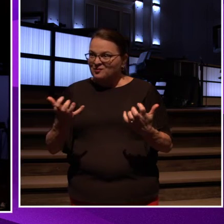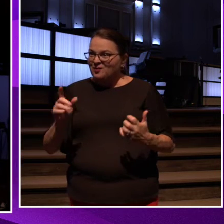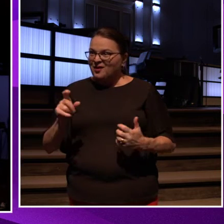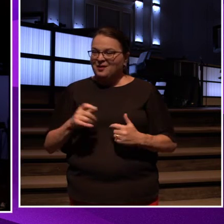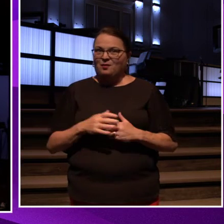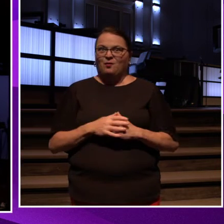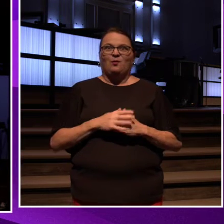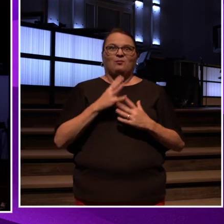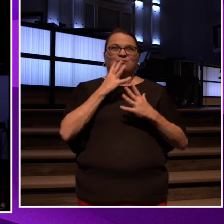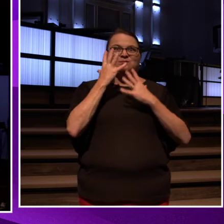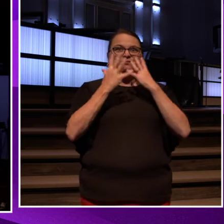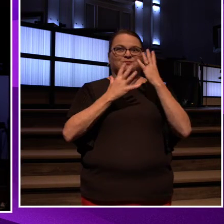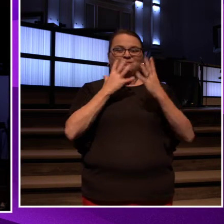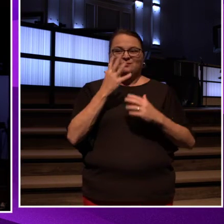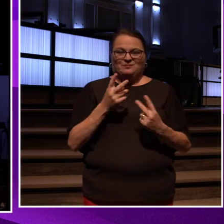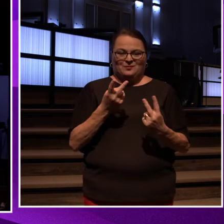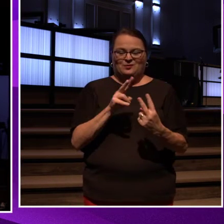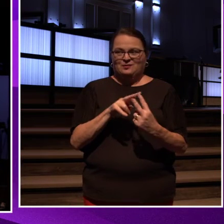Eudaia and Synthethe